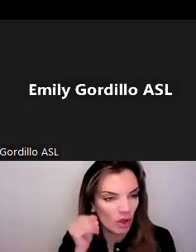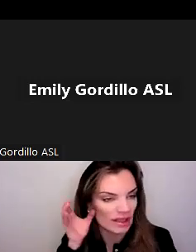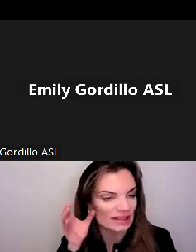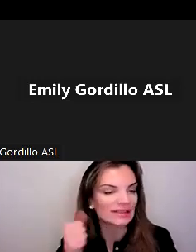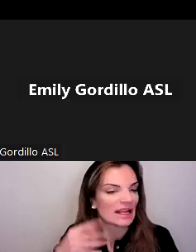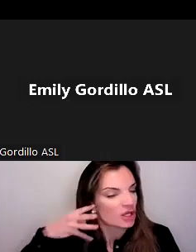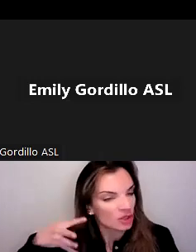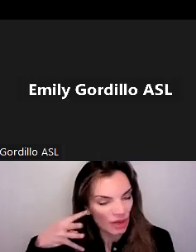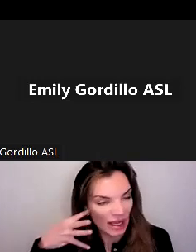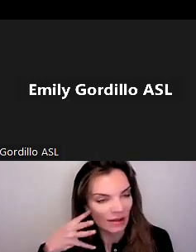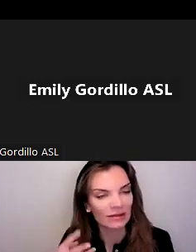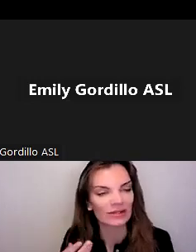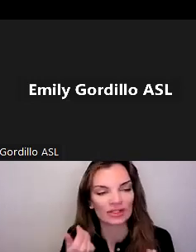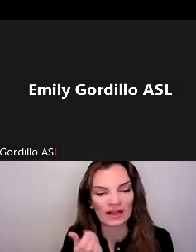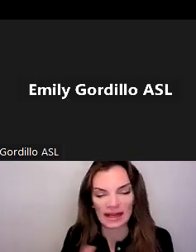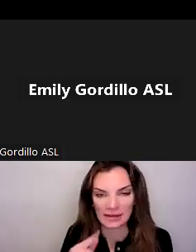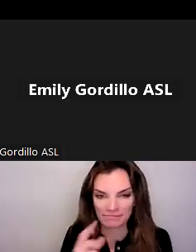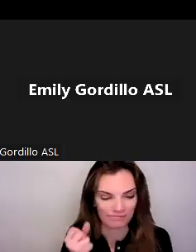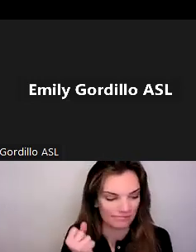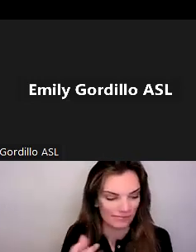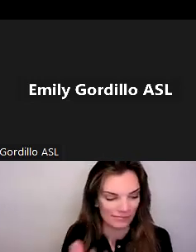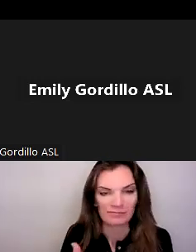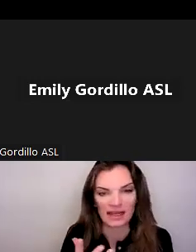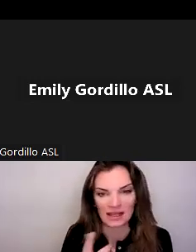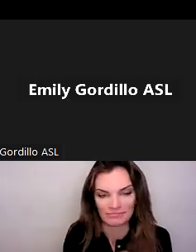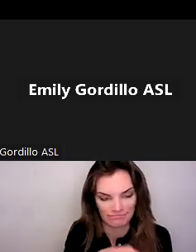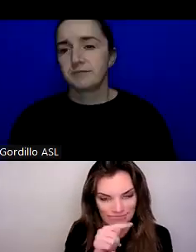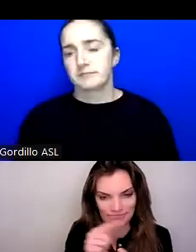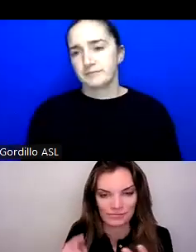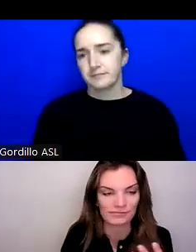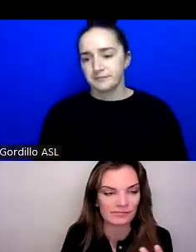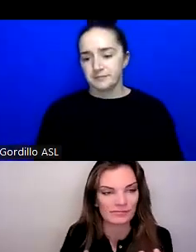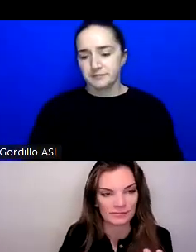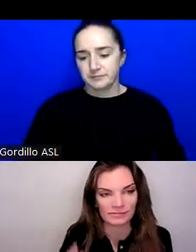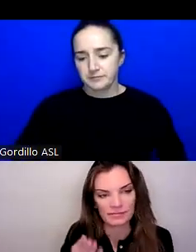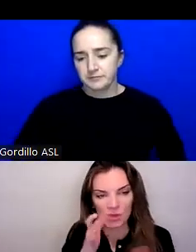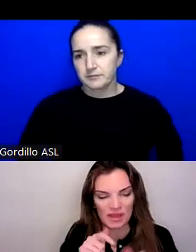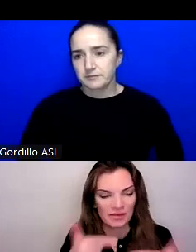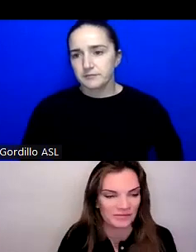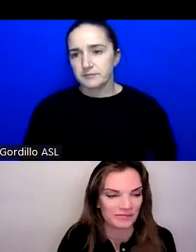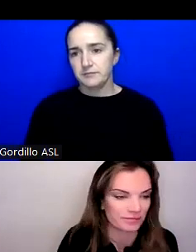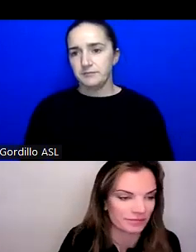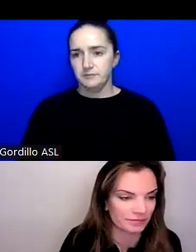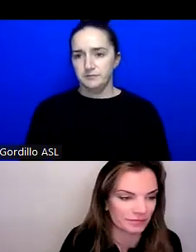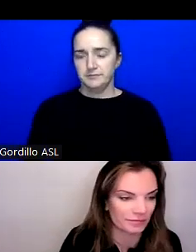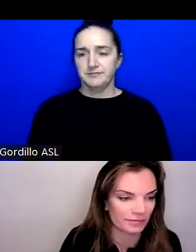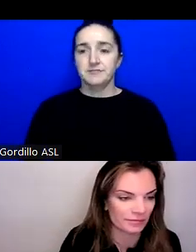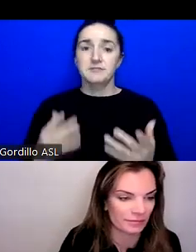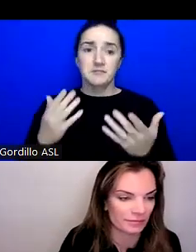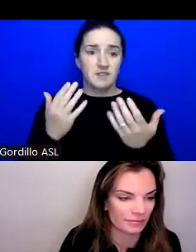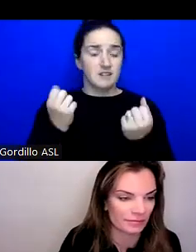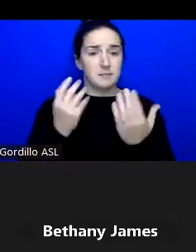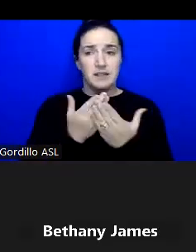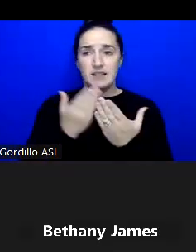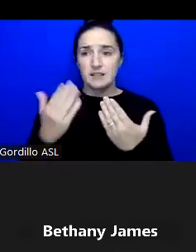drainage? There's so many different aspects of things that might be making hearing loss challenging for them, but also things that we